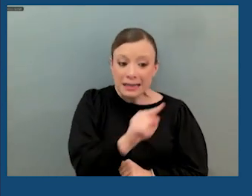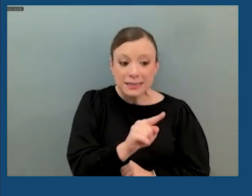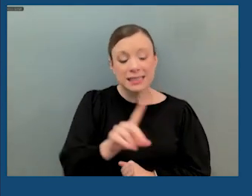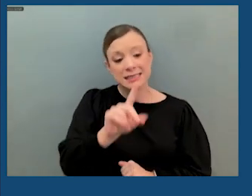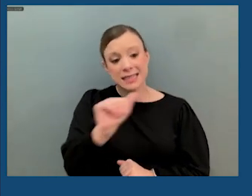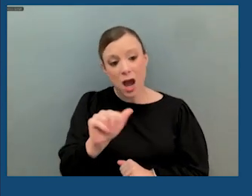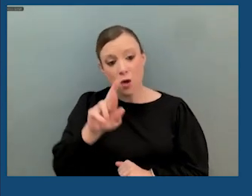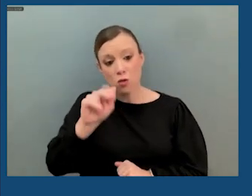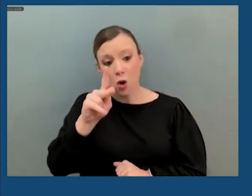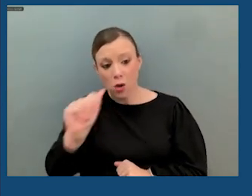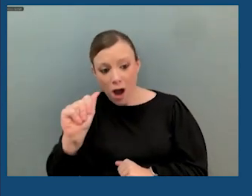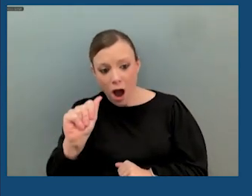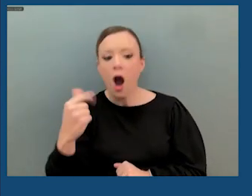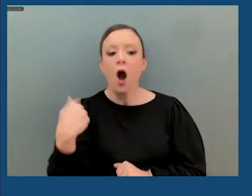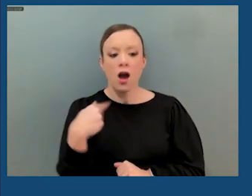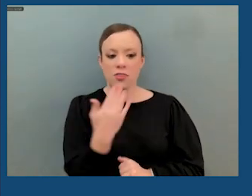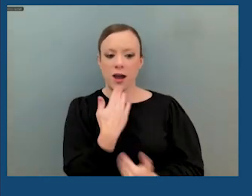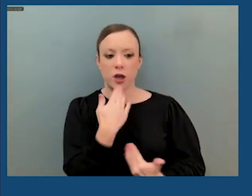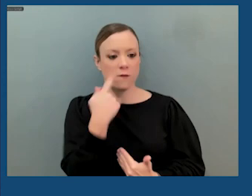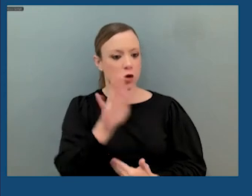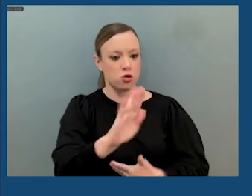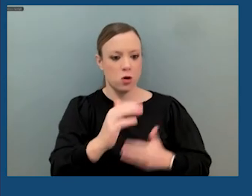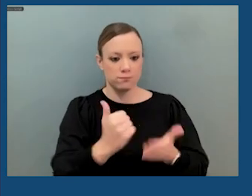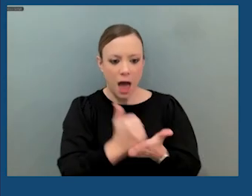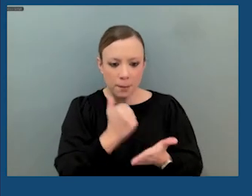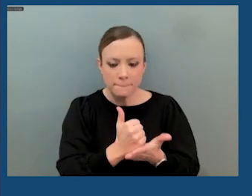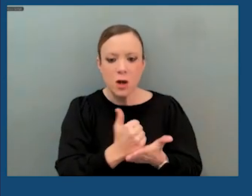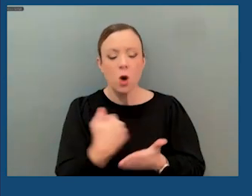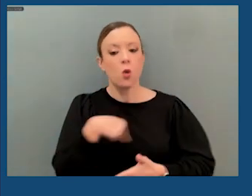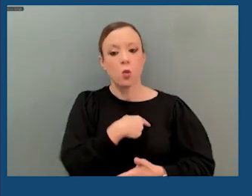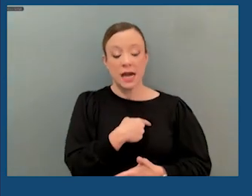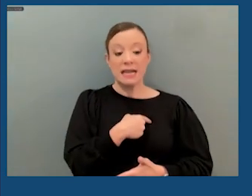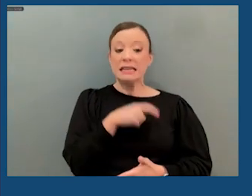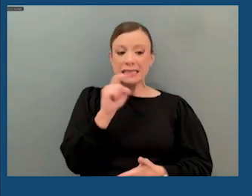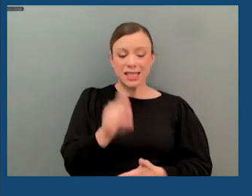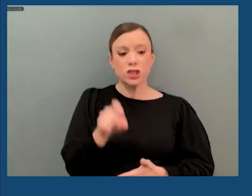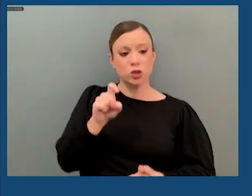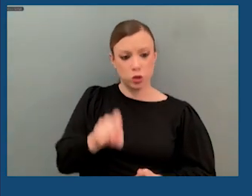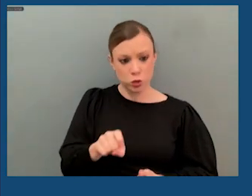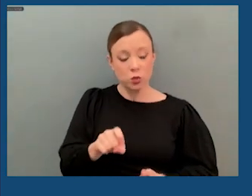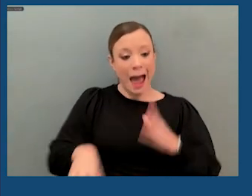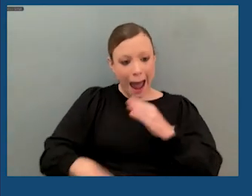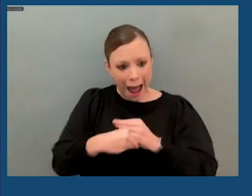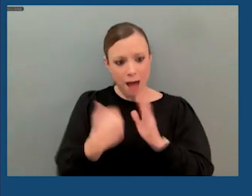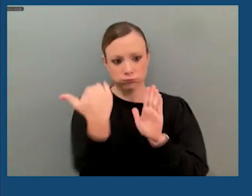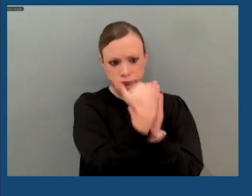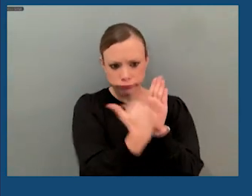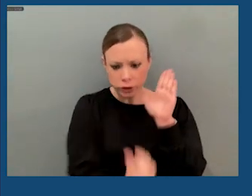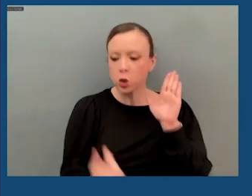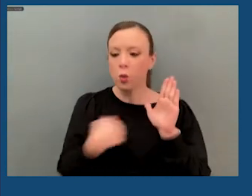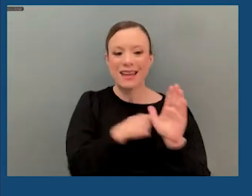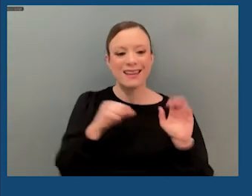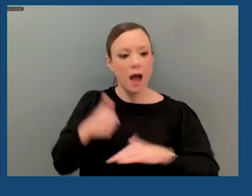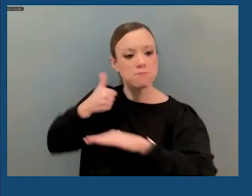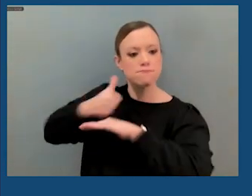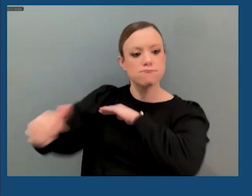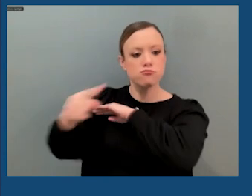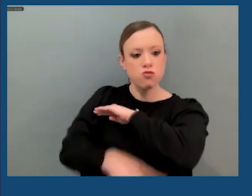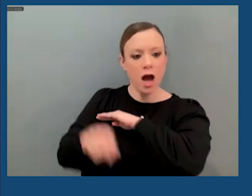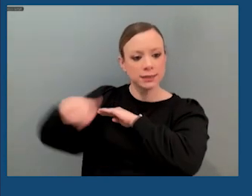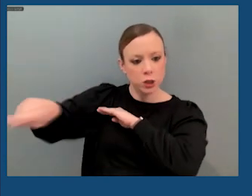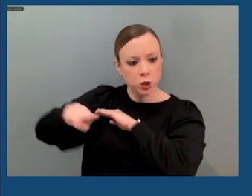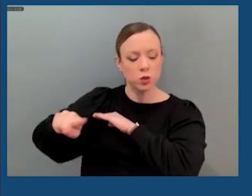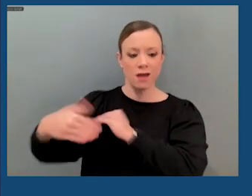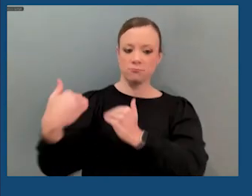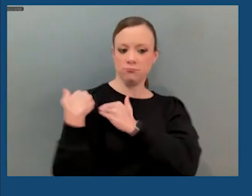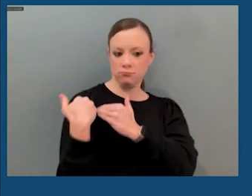need this to help underscore what we heard from our leaders, that we can prosecute and hold people accountable who